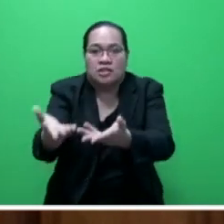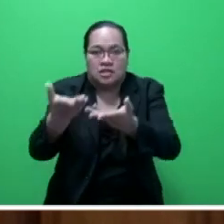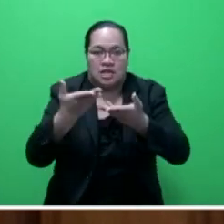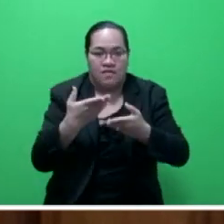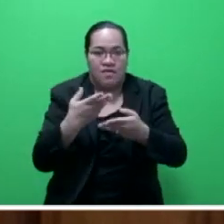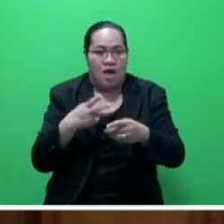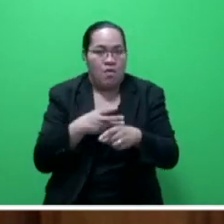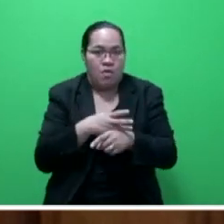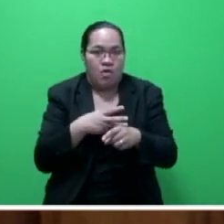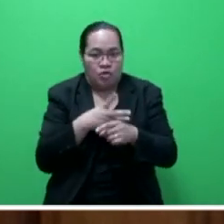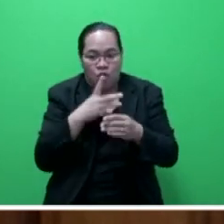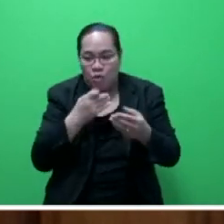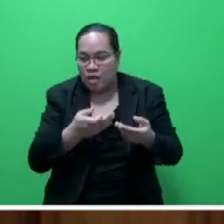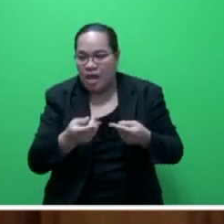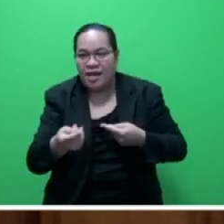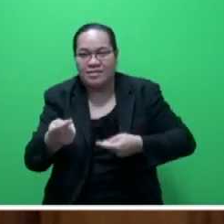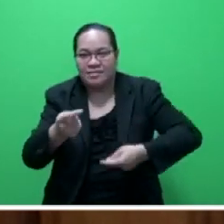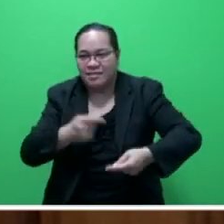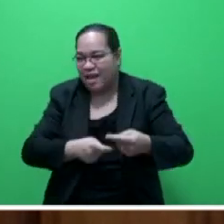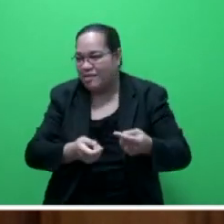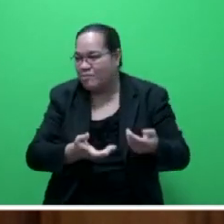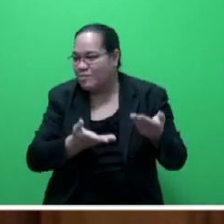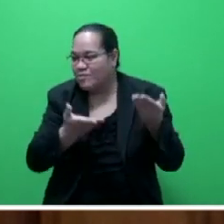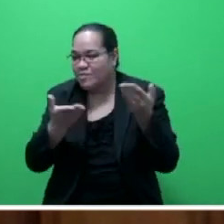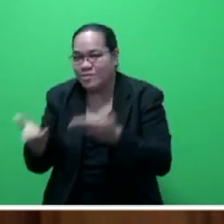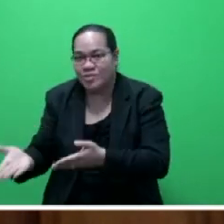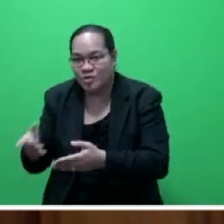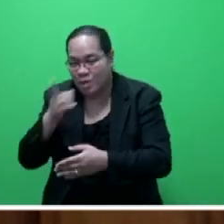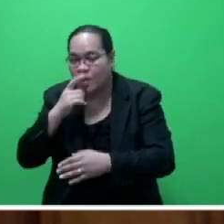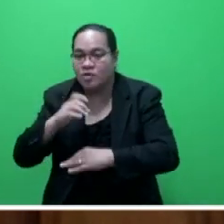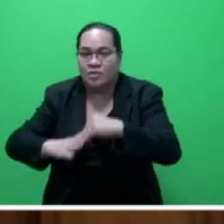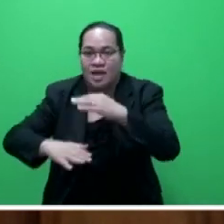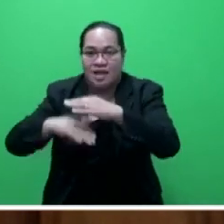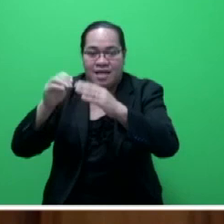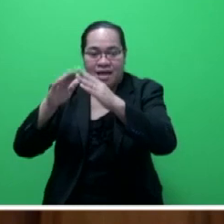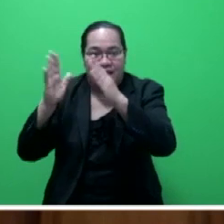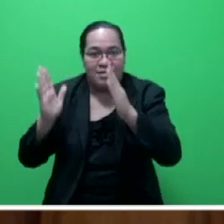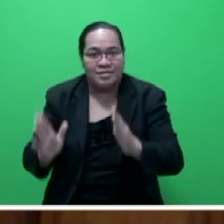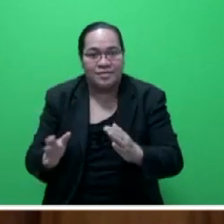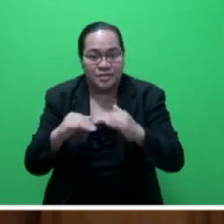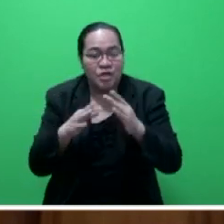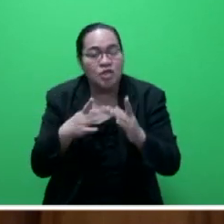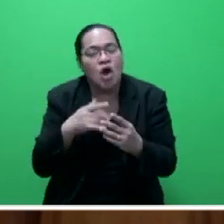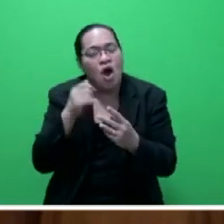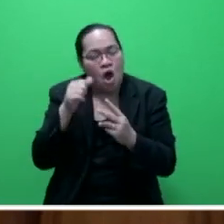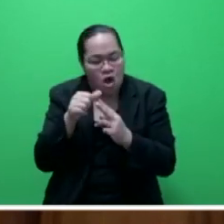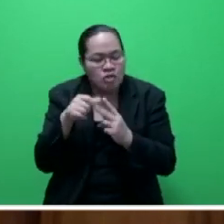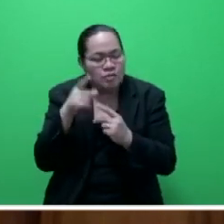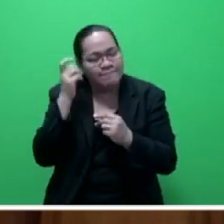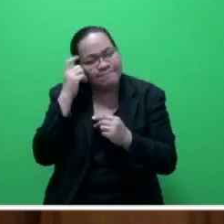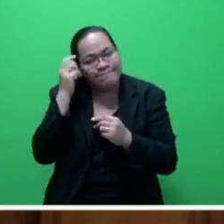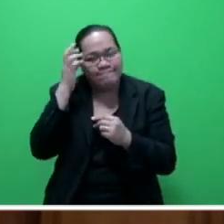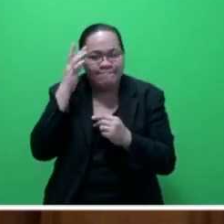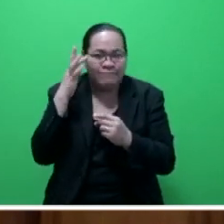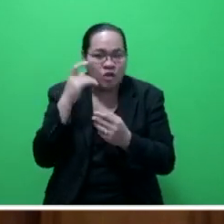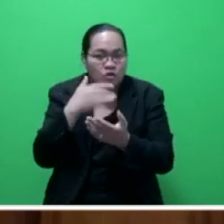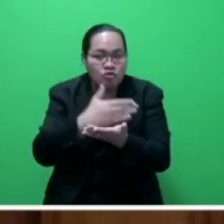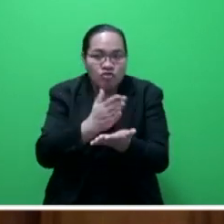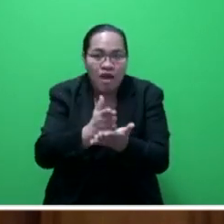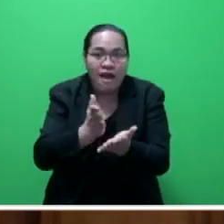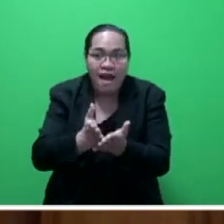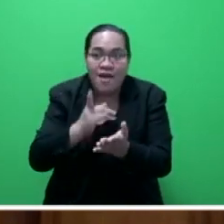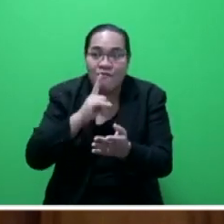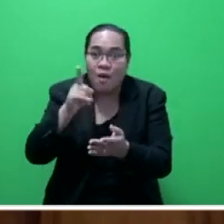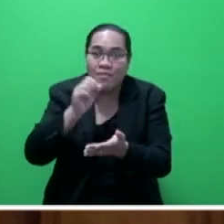the homes and trading any surplus timber. It is also considering options to share the proceeds from timber